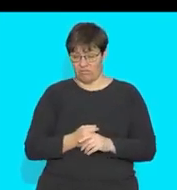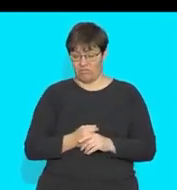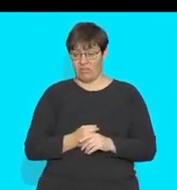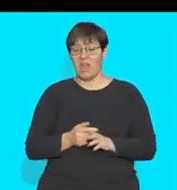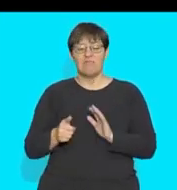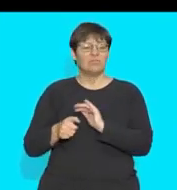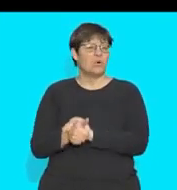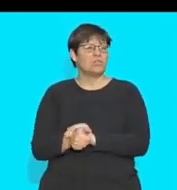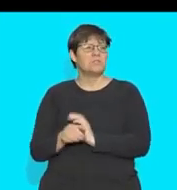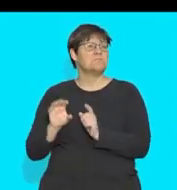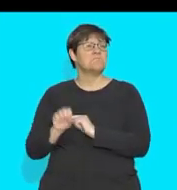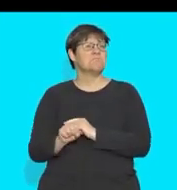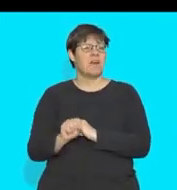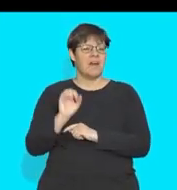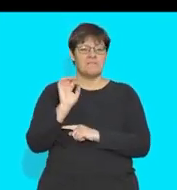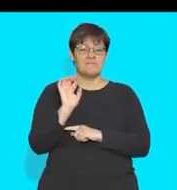the tortoise only